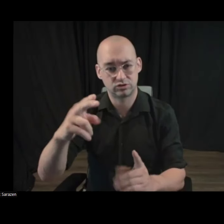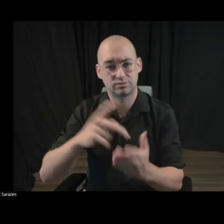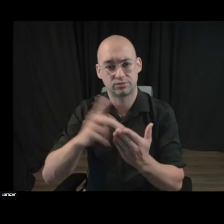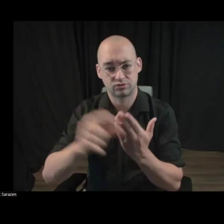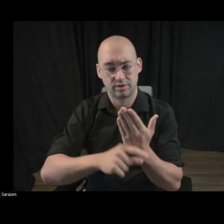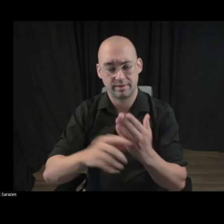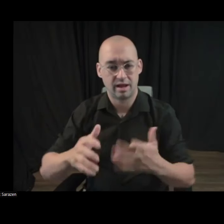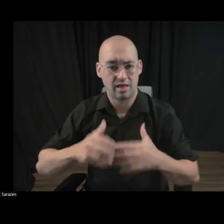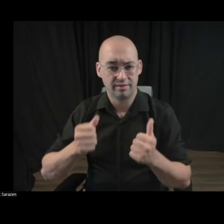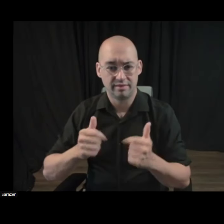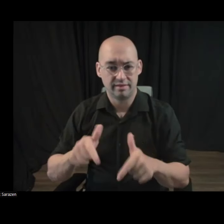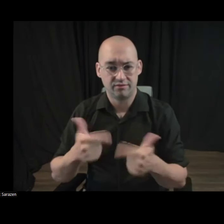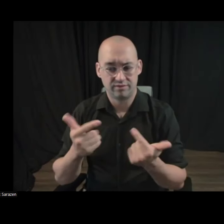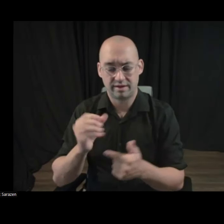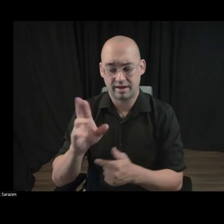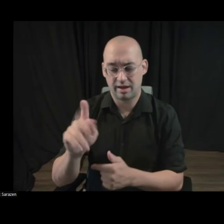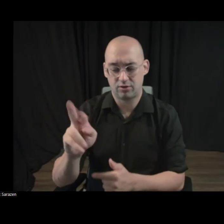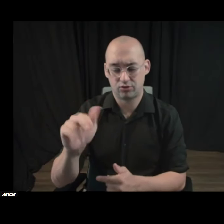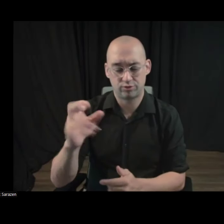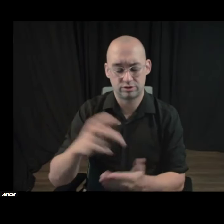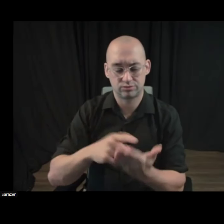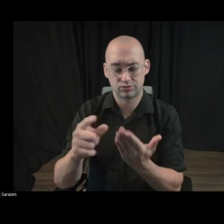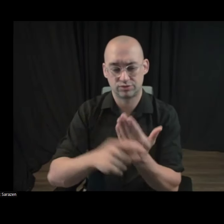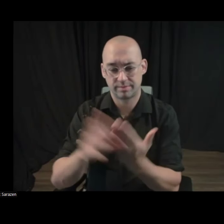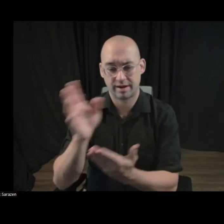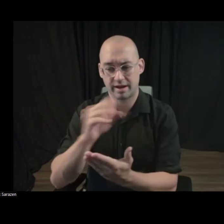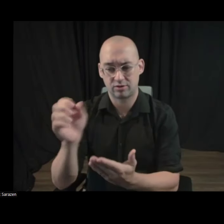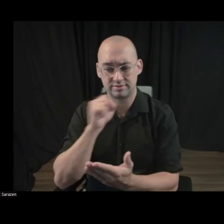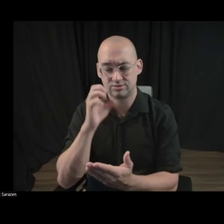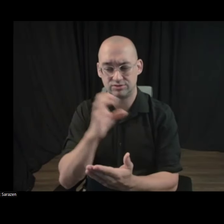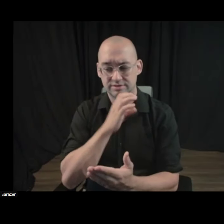Outreach programs, as well as senior employment.